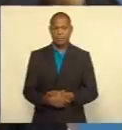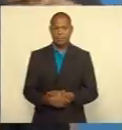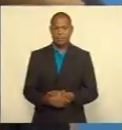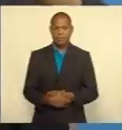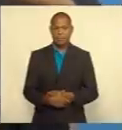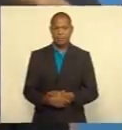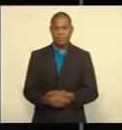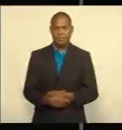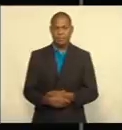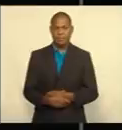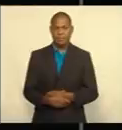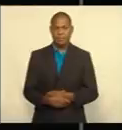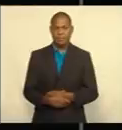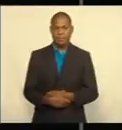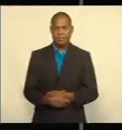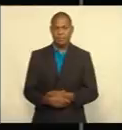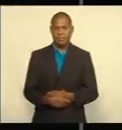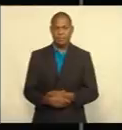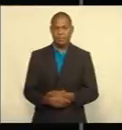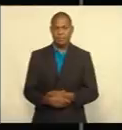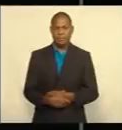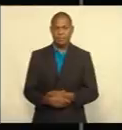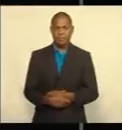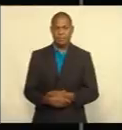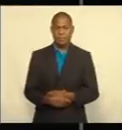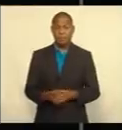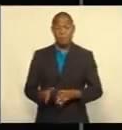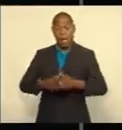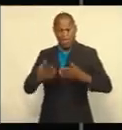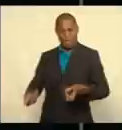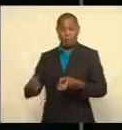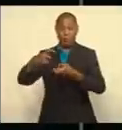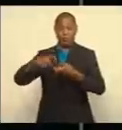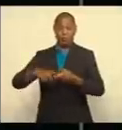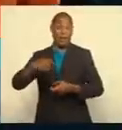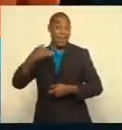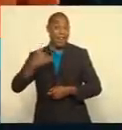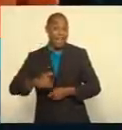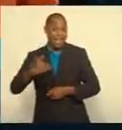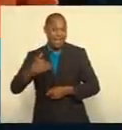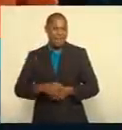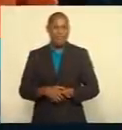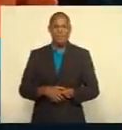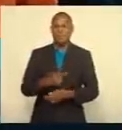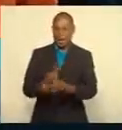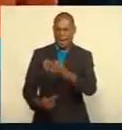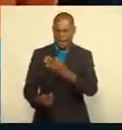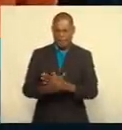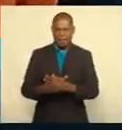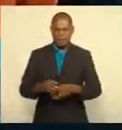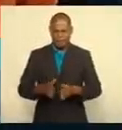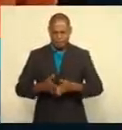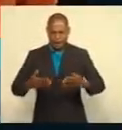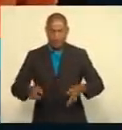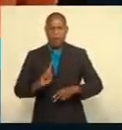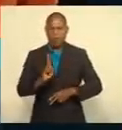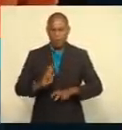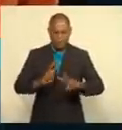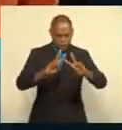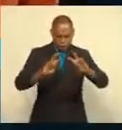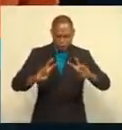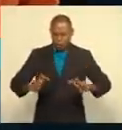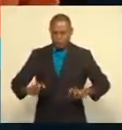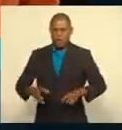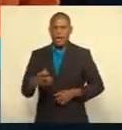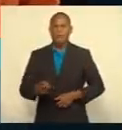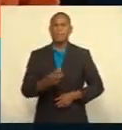can check on you. And Christiana Uluwai joins us live now. Christiana, as we speak, I understand the search is still on for 2